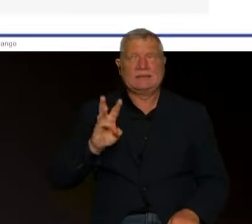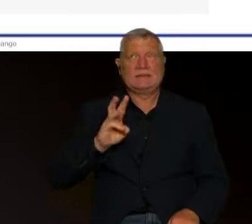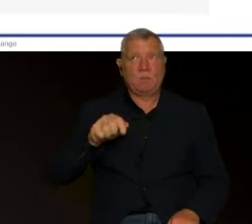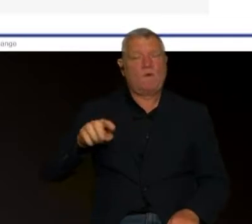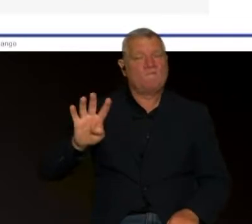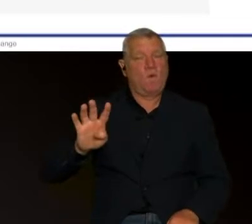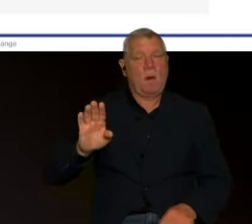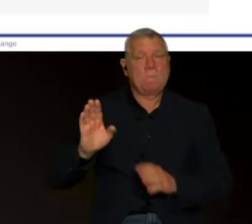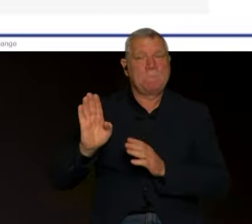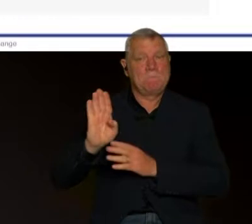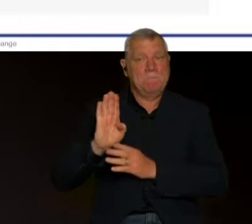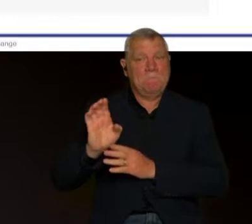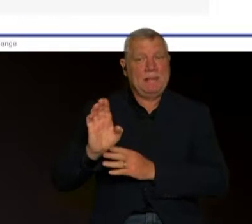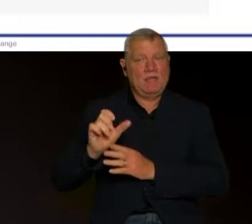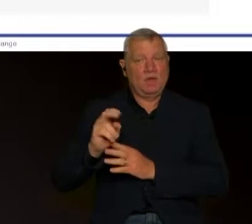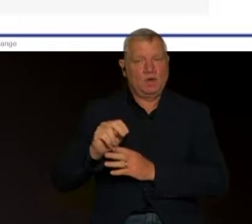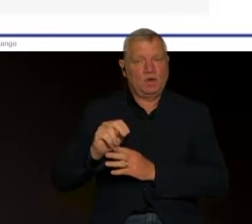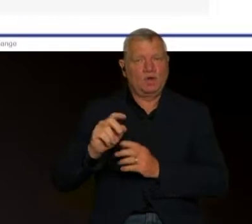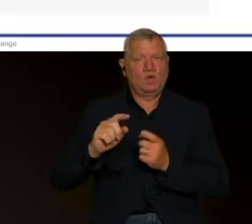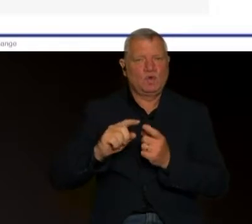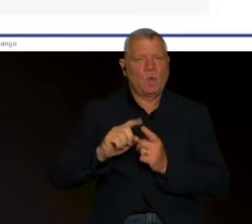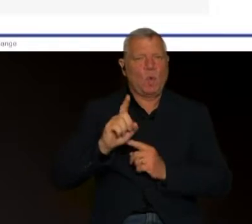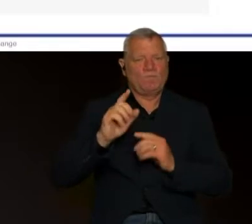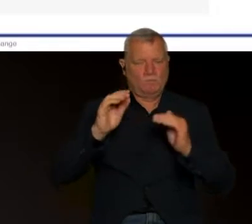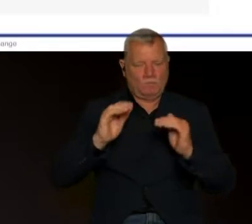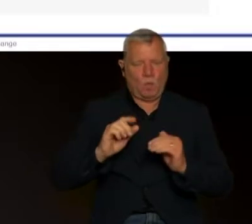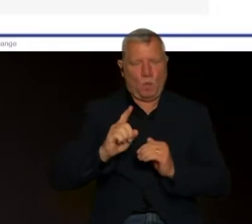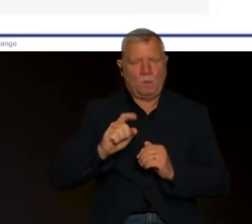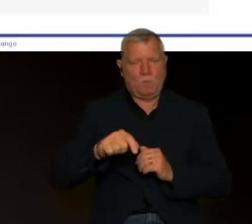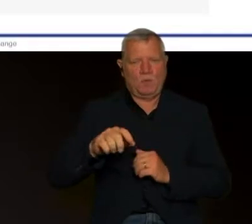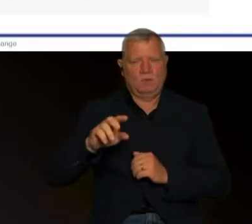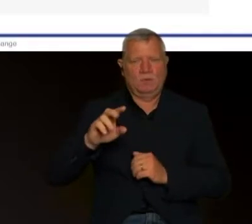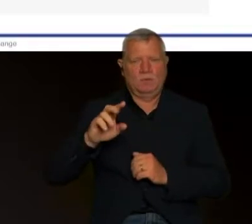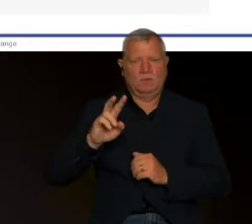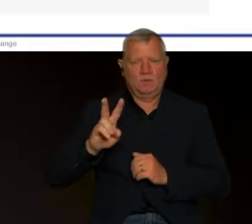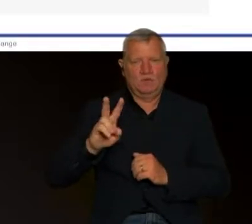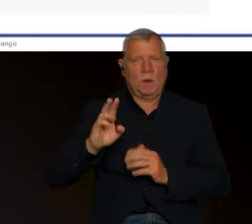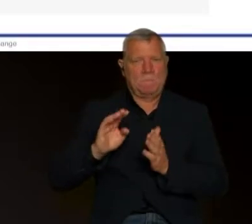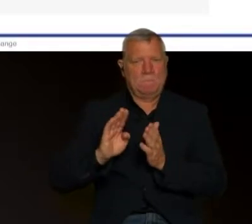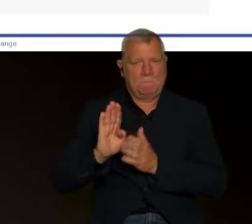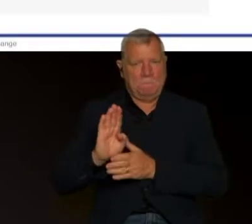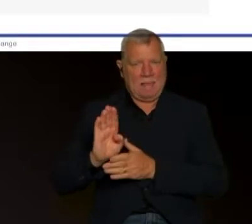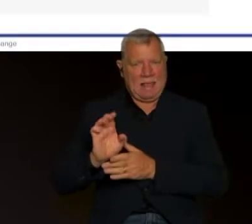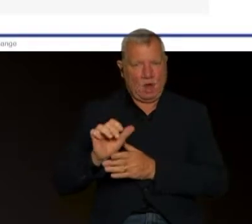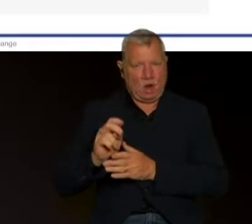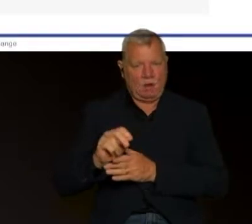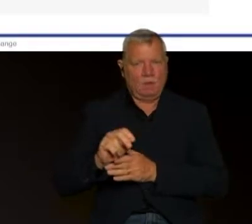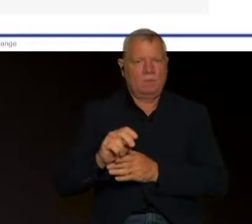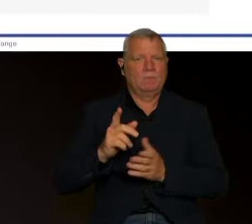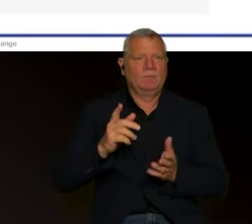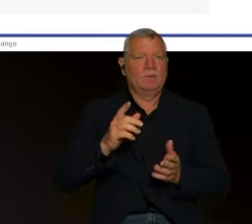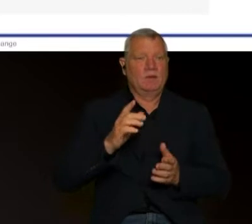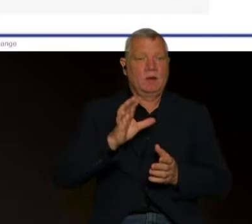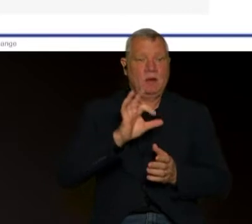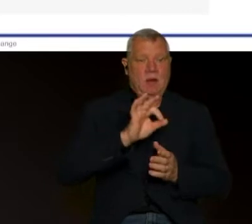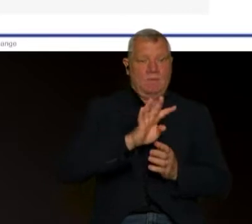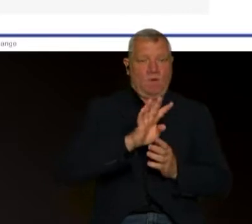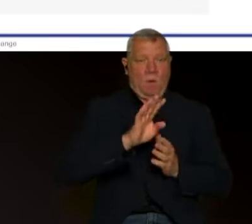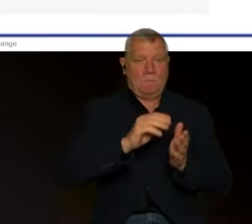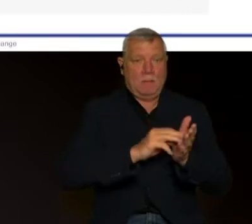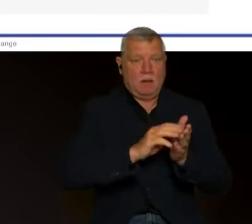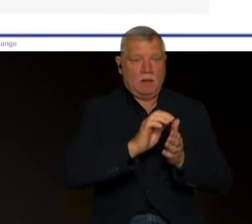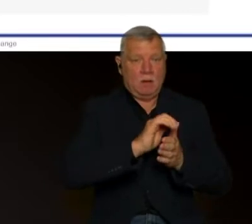$6.4 billion to $1.2 billion, and reduces debt service payments to an average of $94 million per